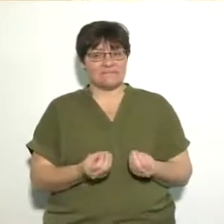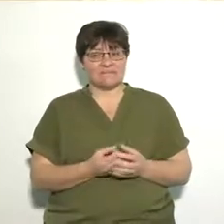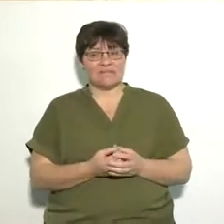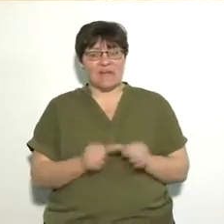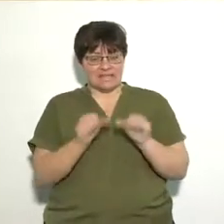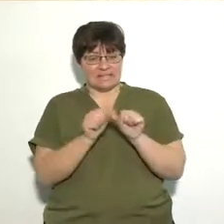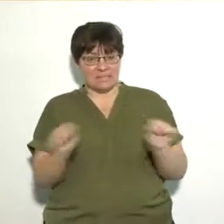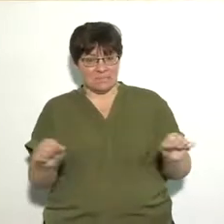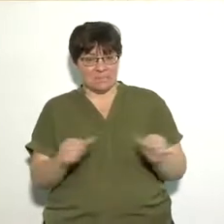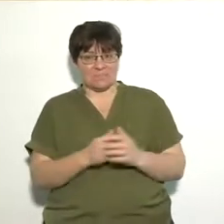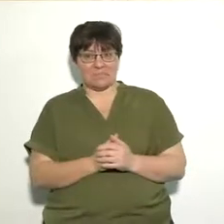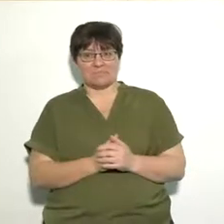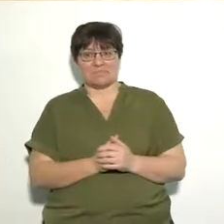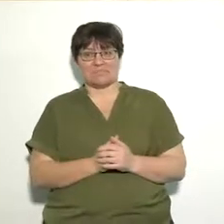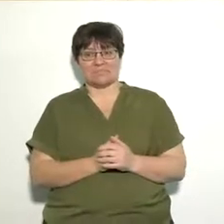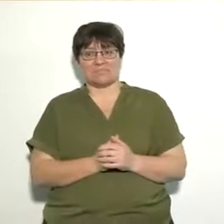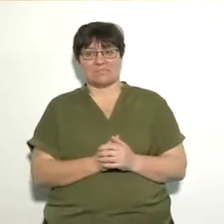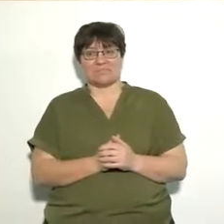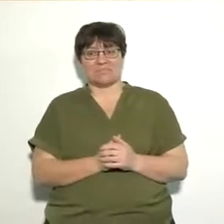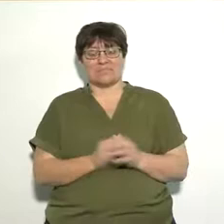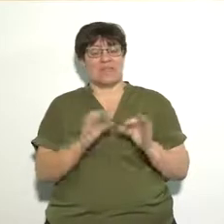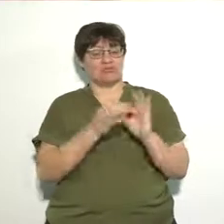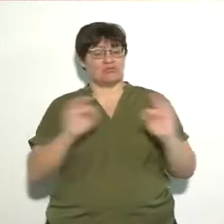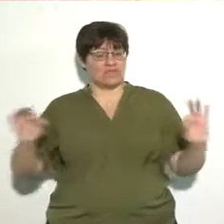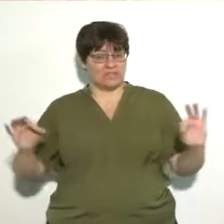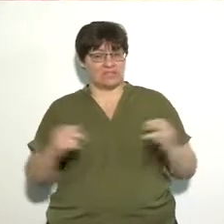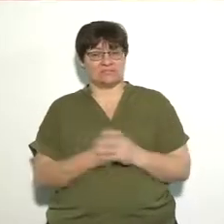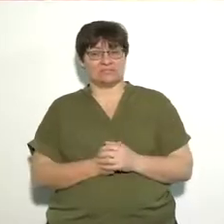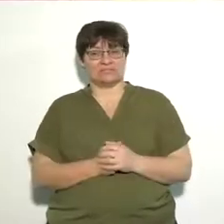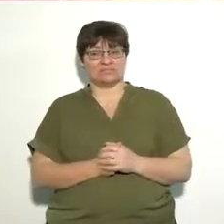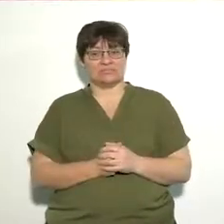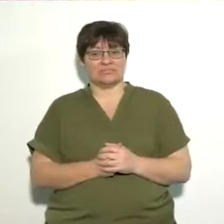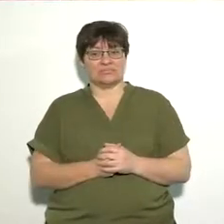have a masking tape, some string,